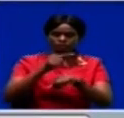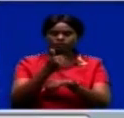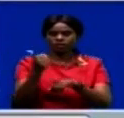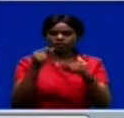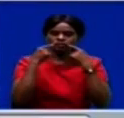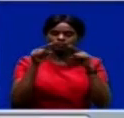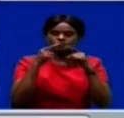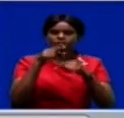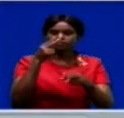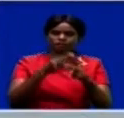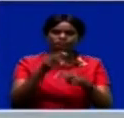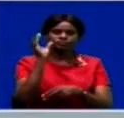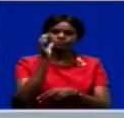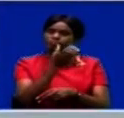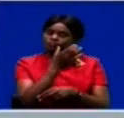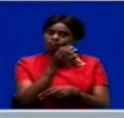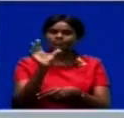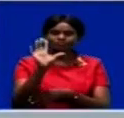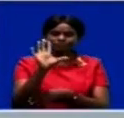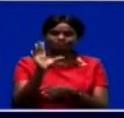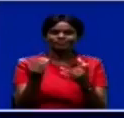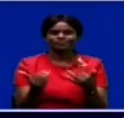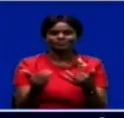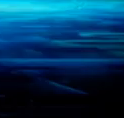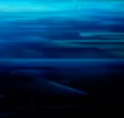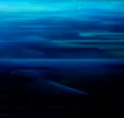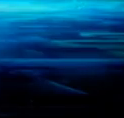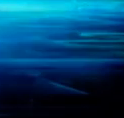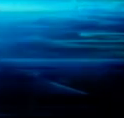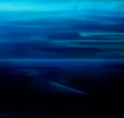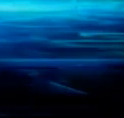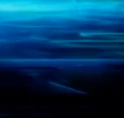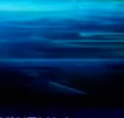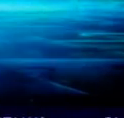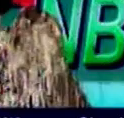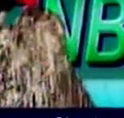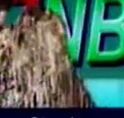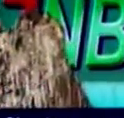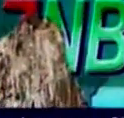detailed bulletin. My name is Chilufia Mwelwa. Bye for now.